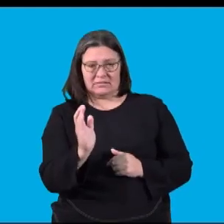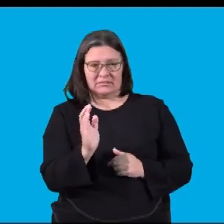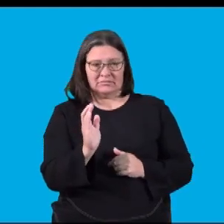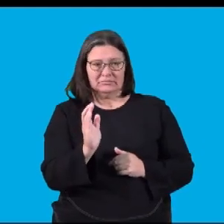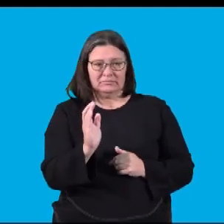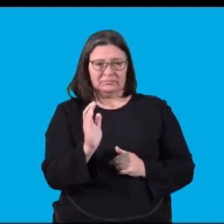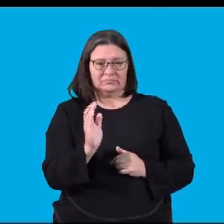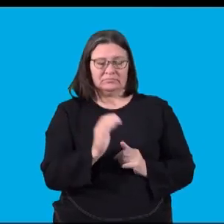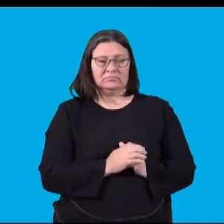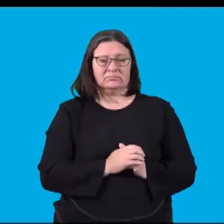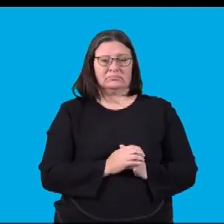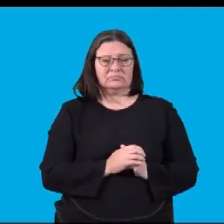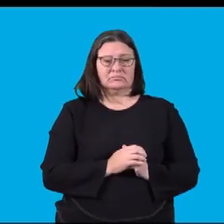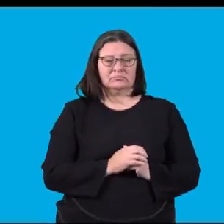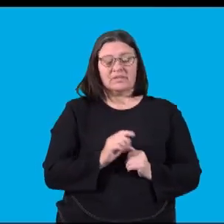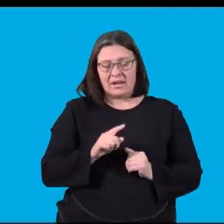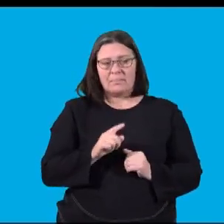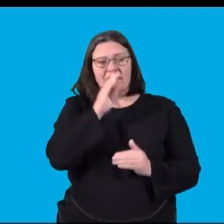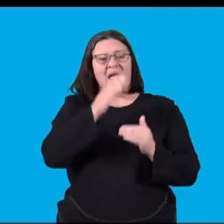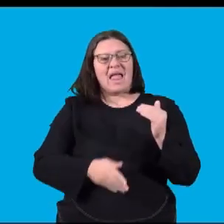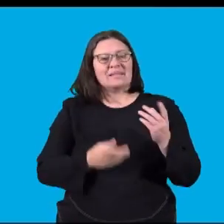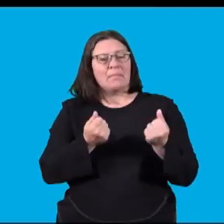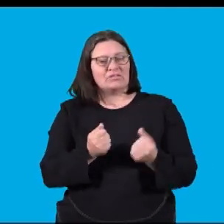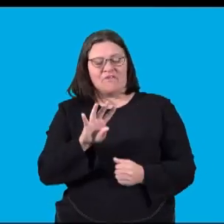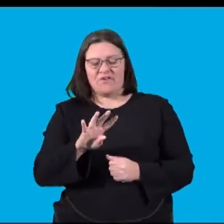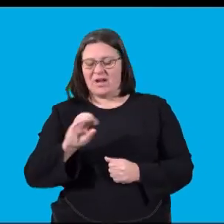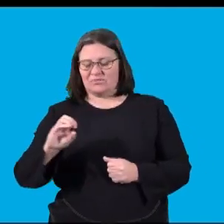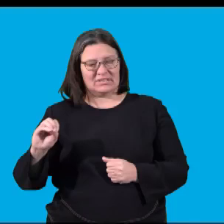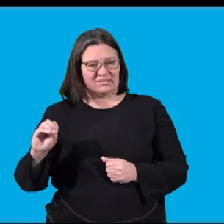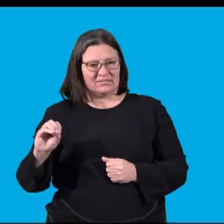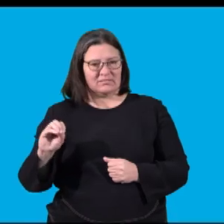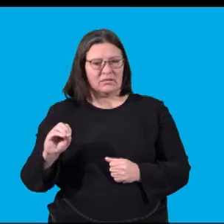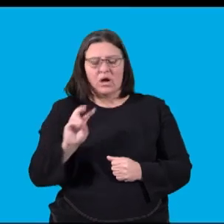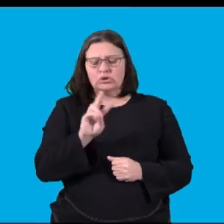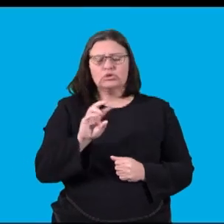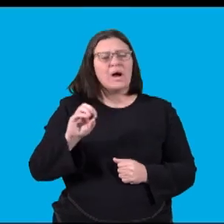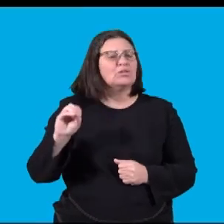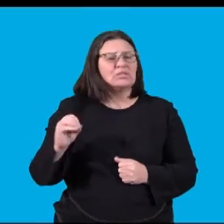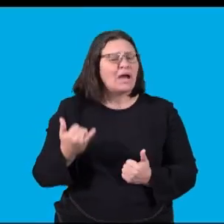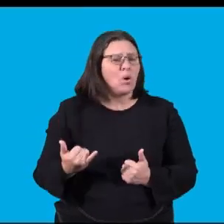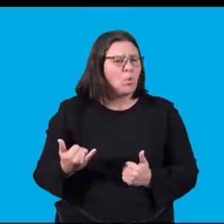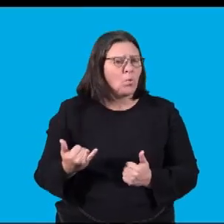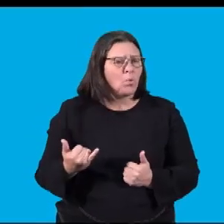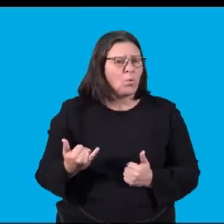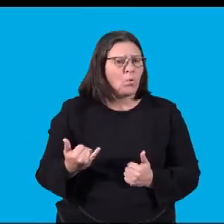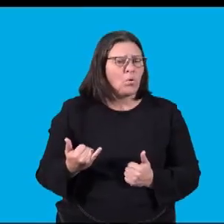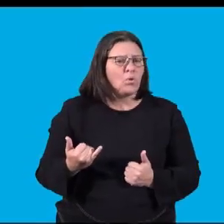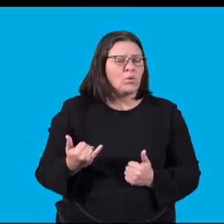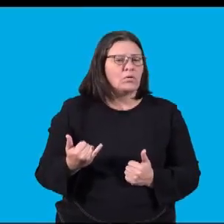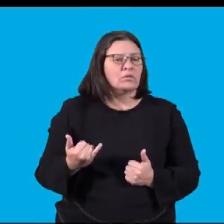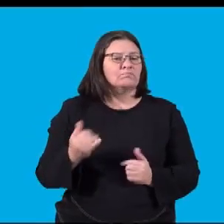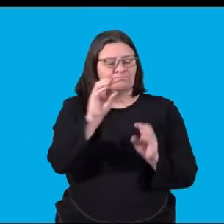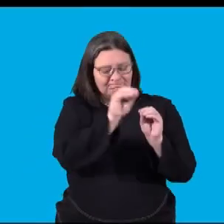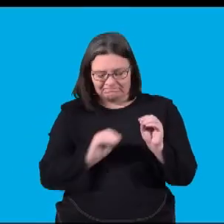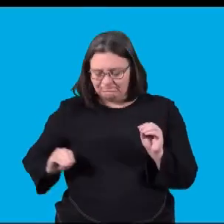say minus 200, and the final amount becomes the 400. But that 200 becomes